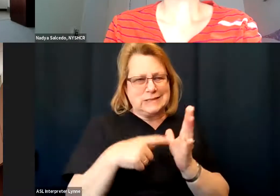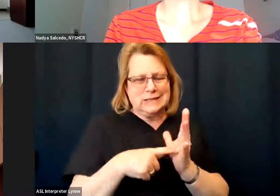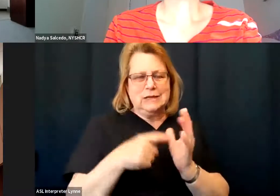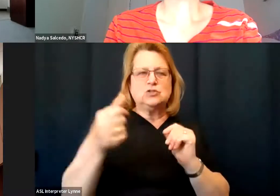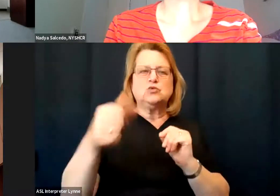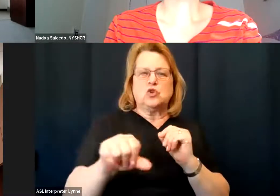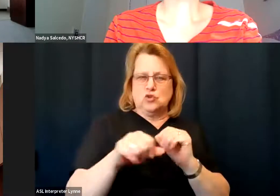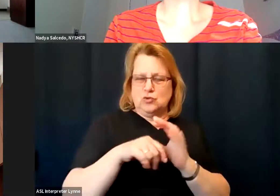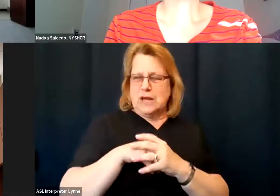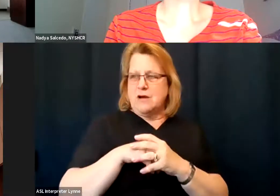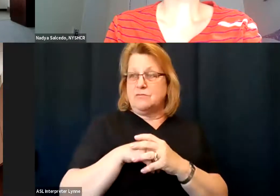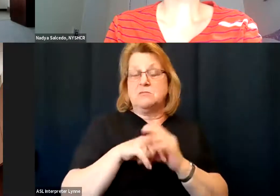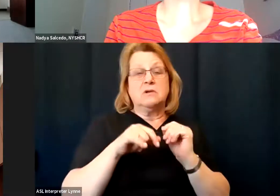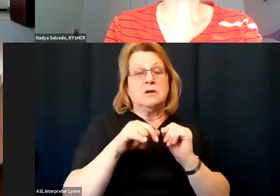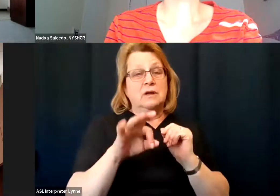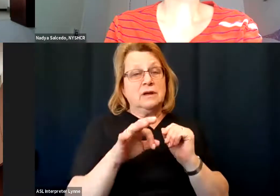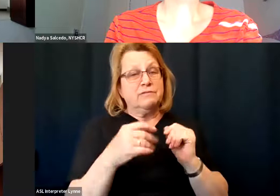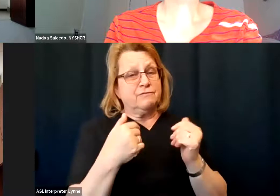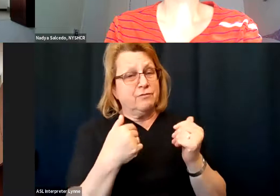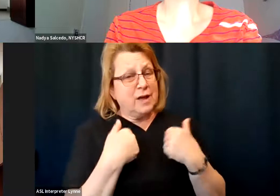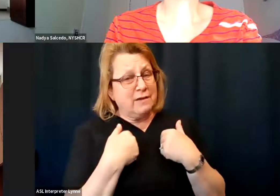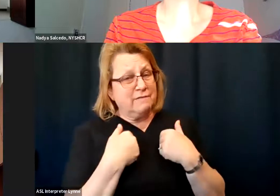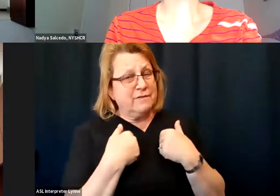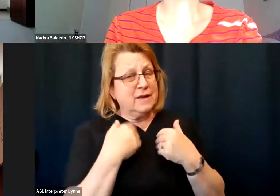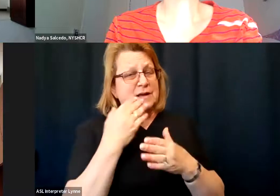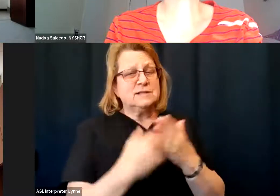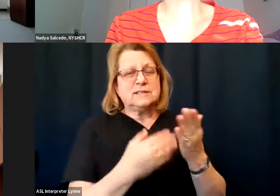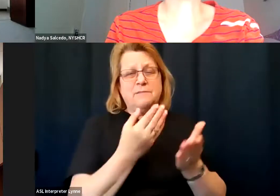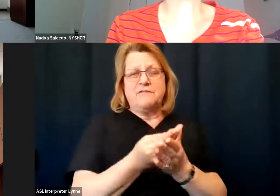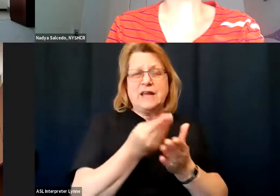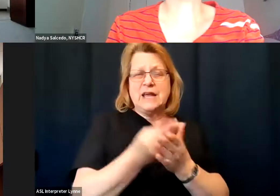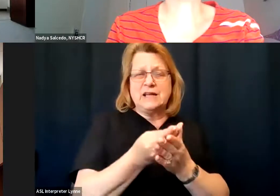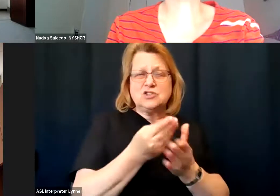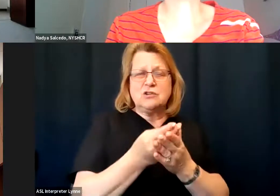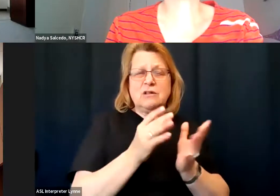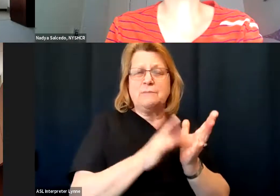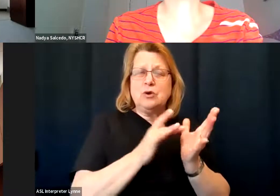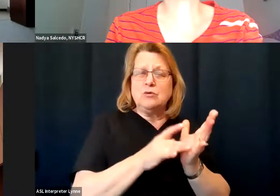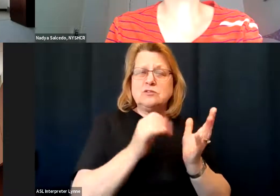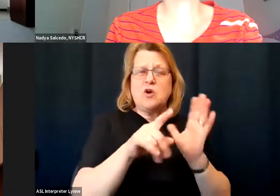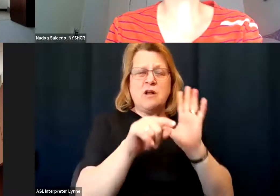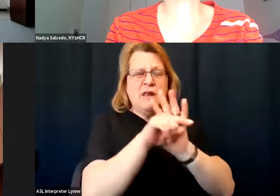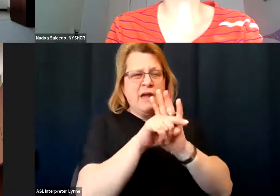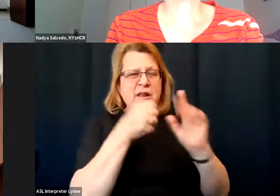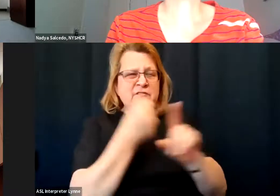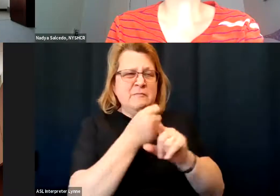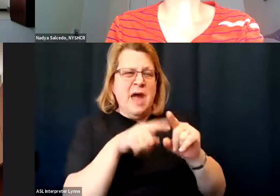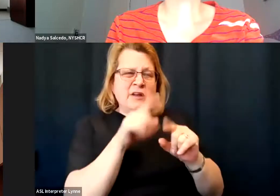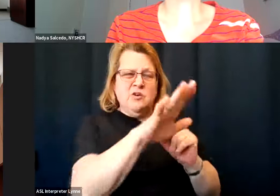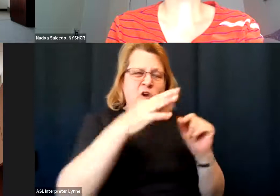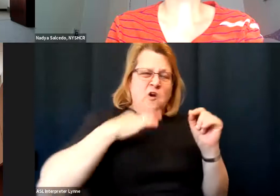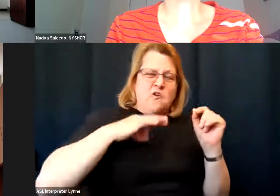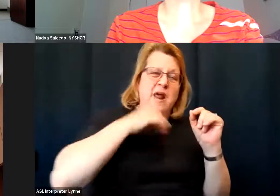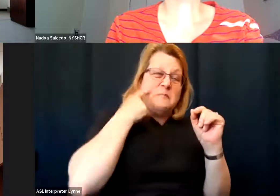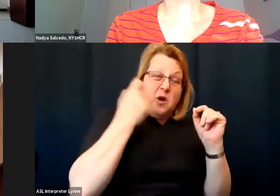If there's some financial abuse or some negative impact to your credit because of